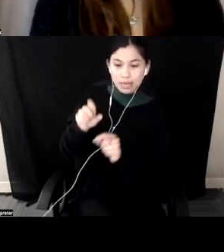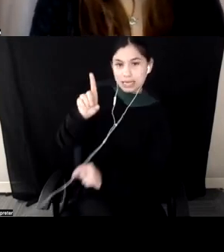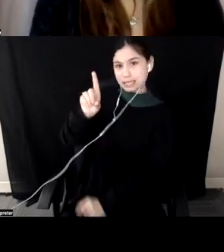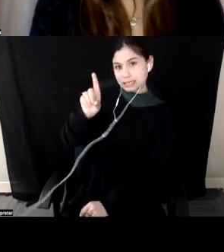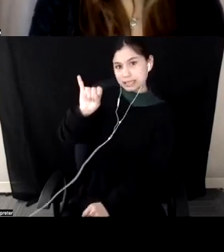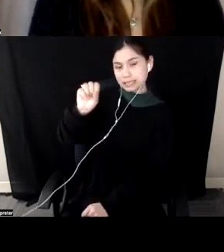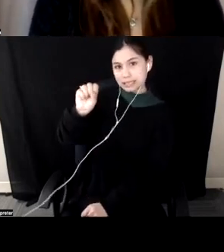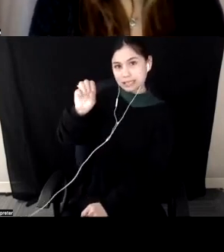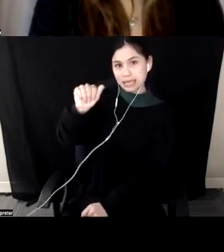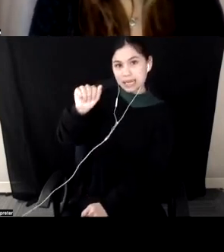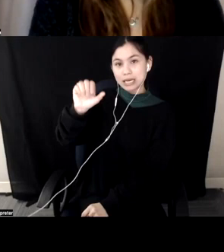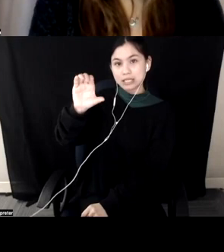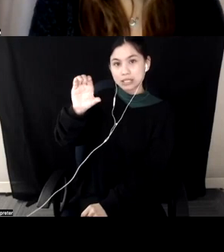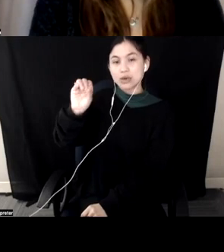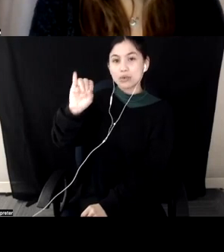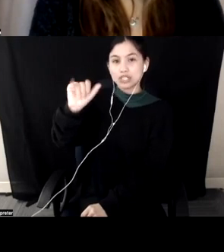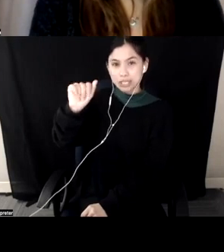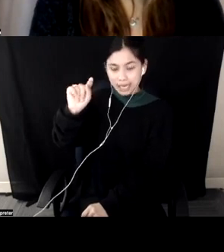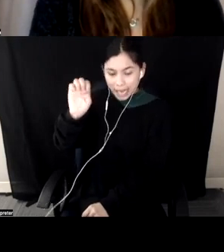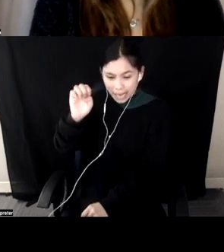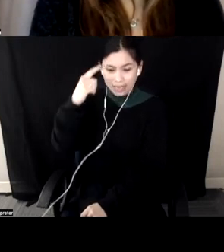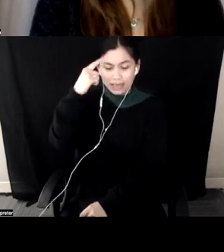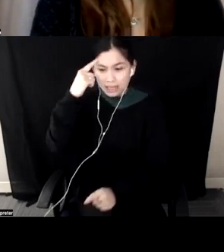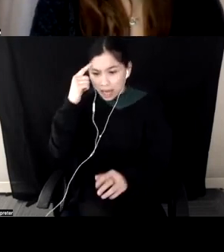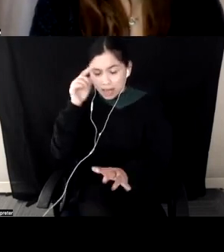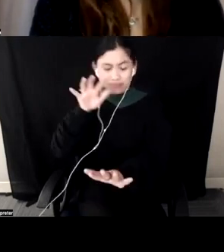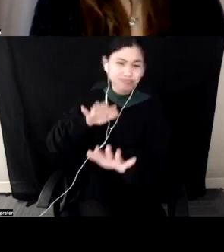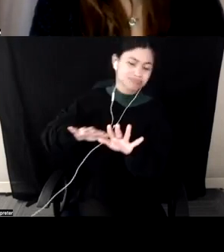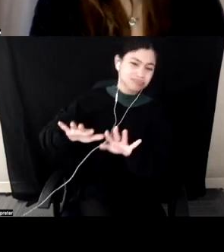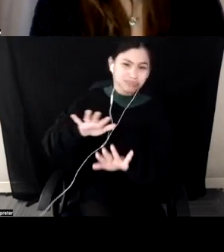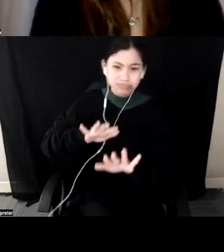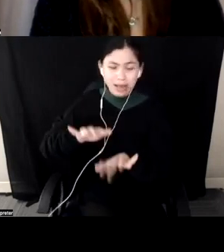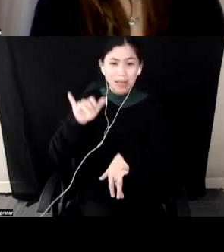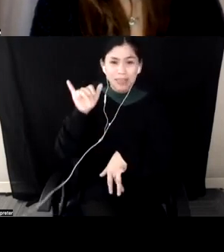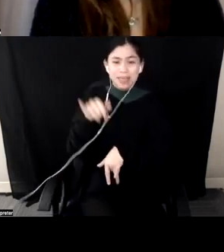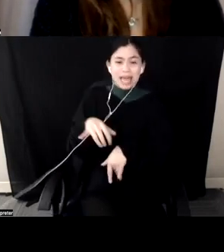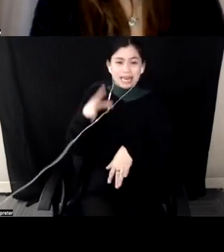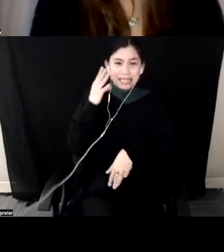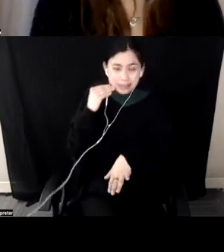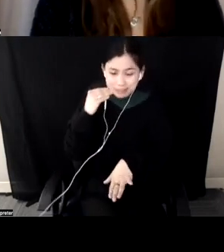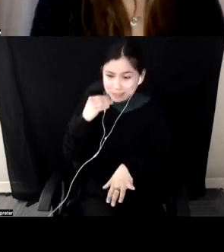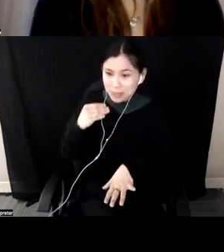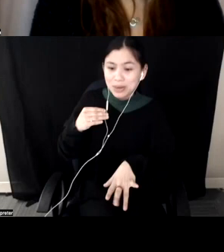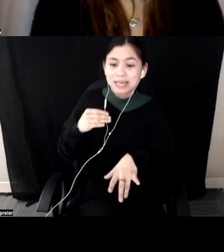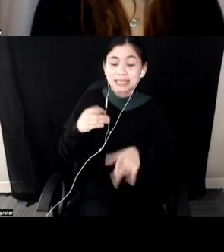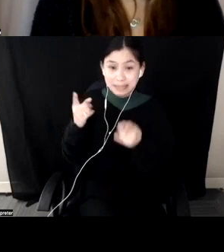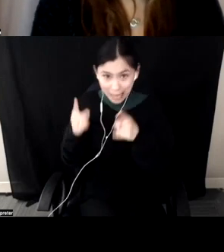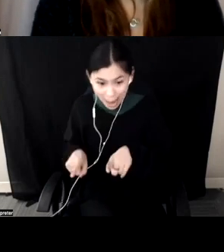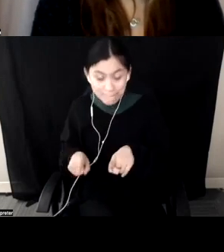So through that journey, I did not feel accepted until I went to college. And then it was a